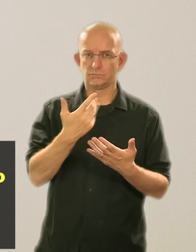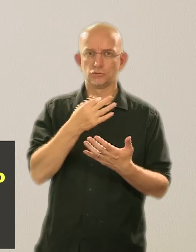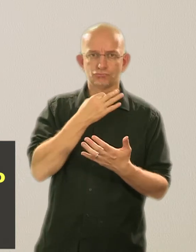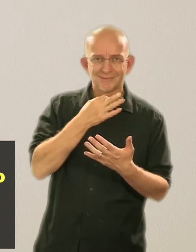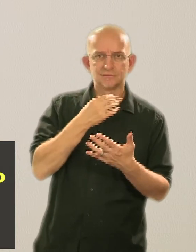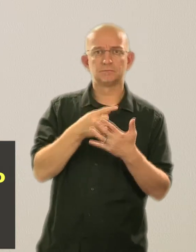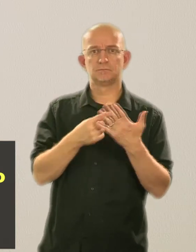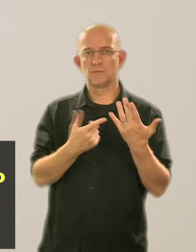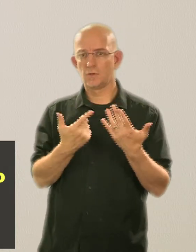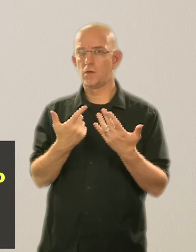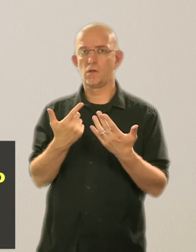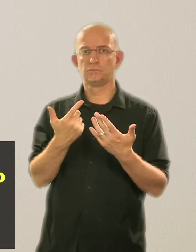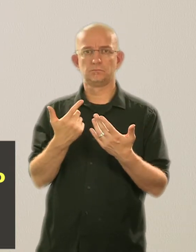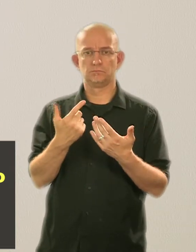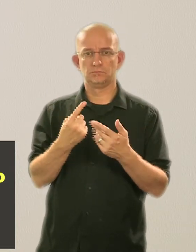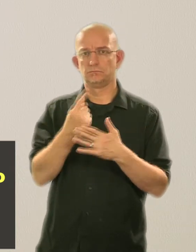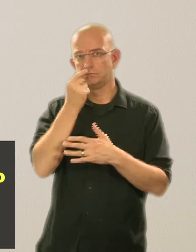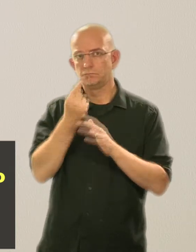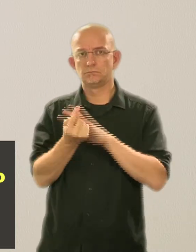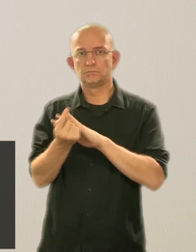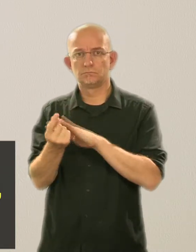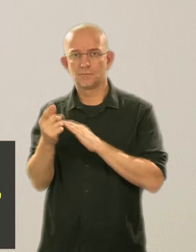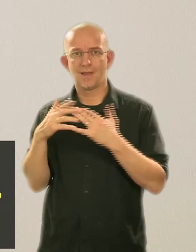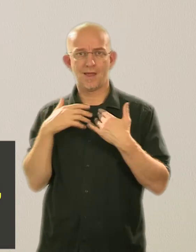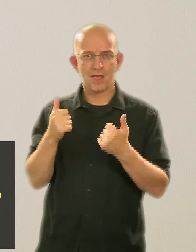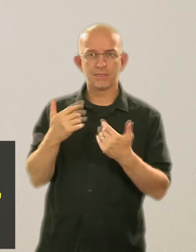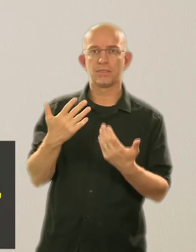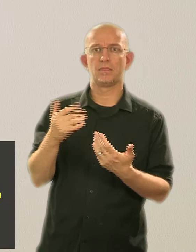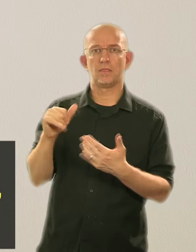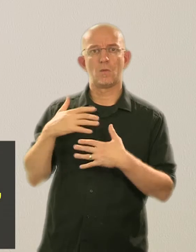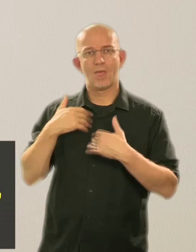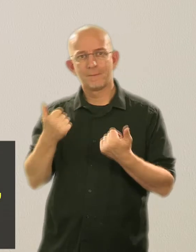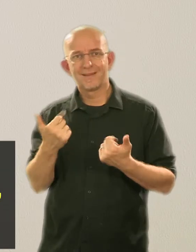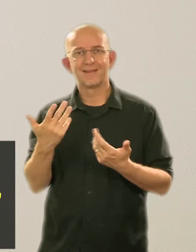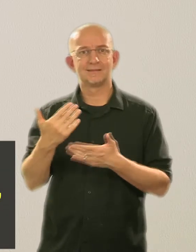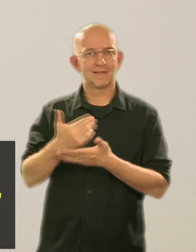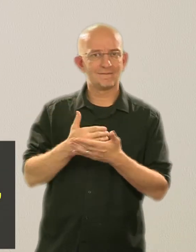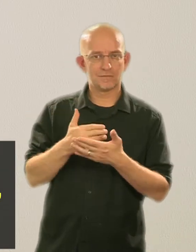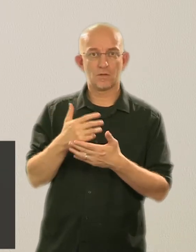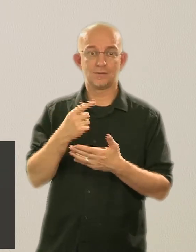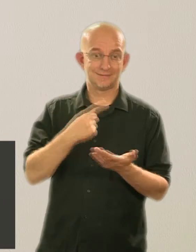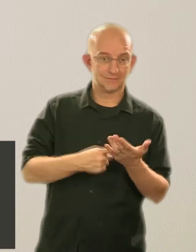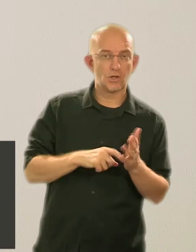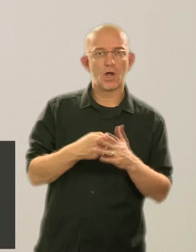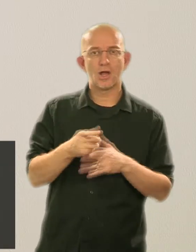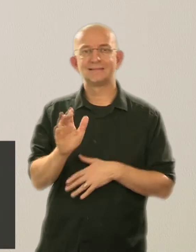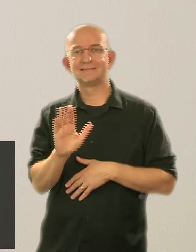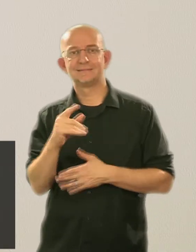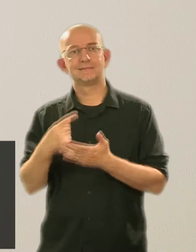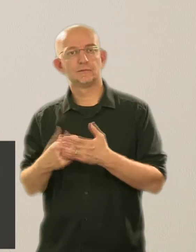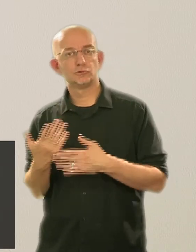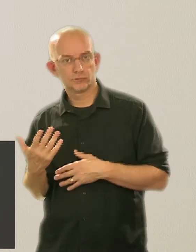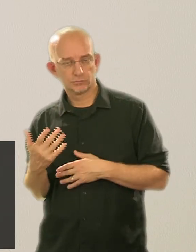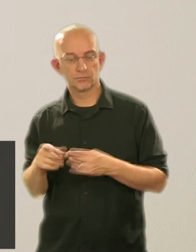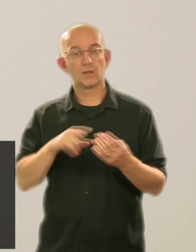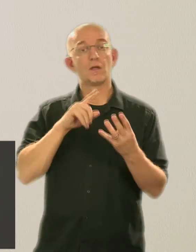really needs to be able to show some insight into the risks and consequences to their health, well-being,